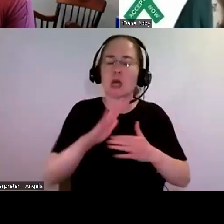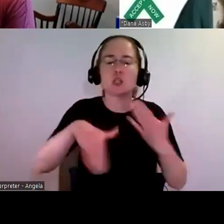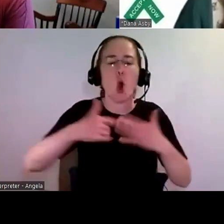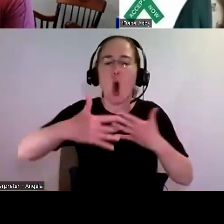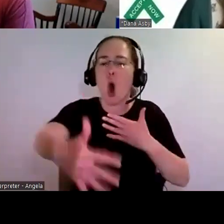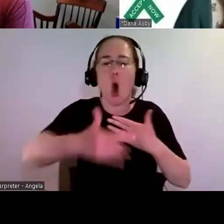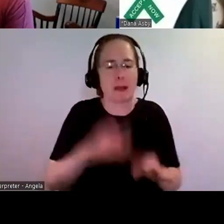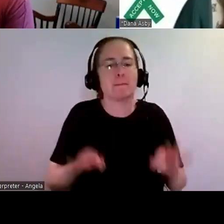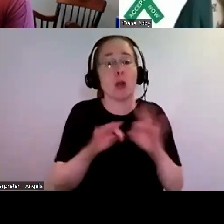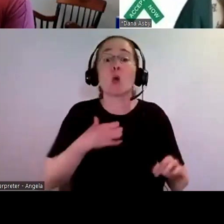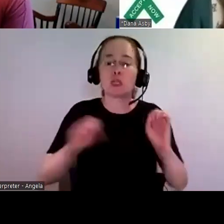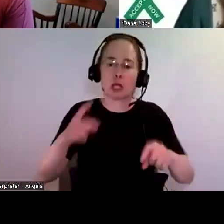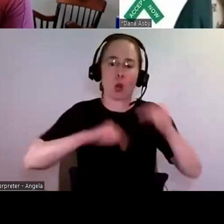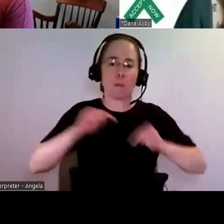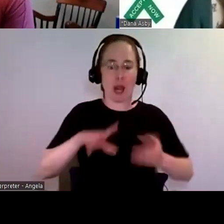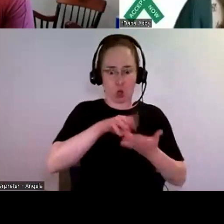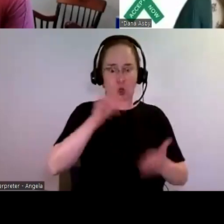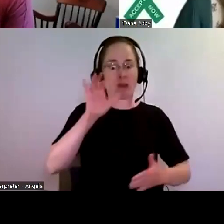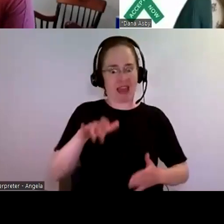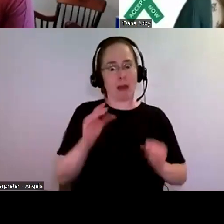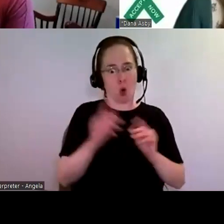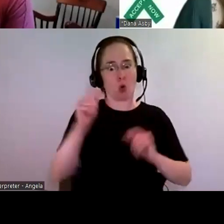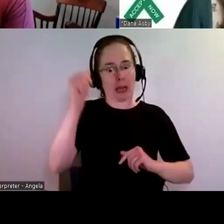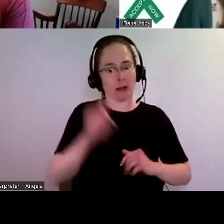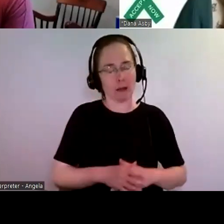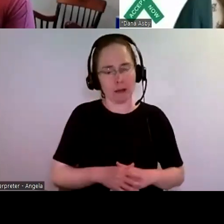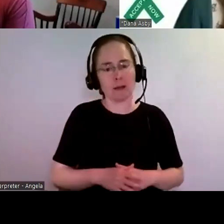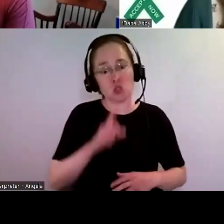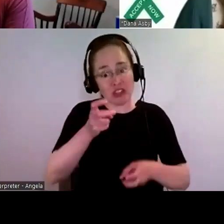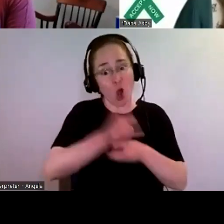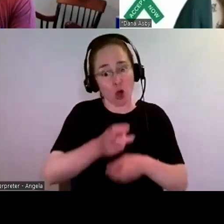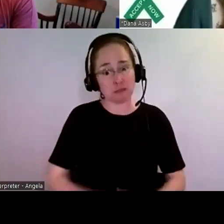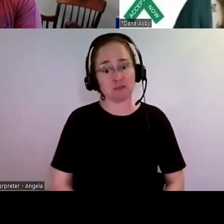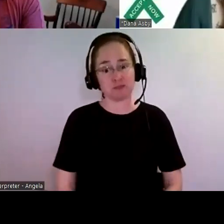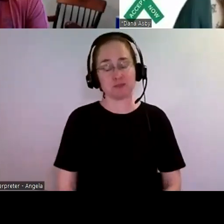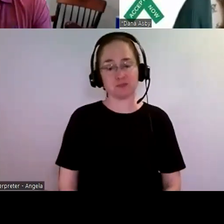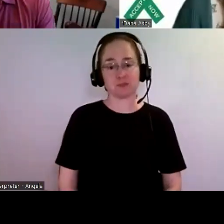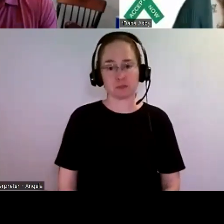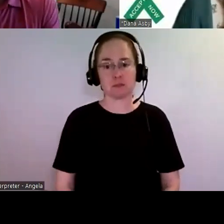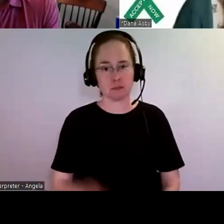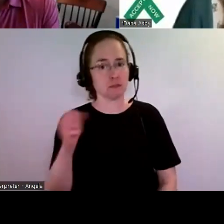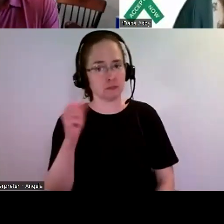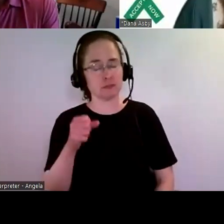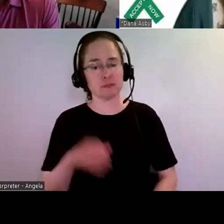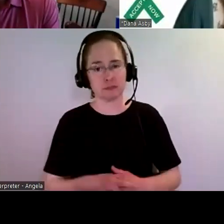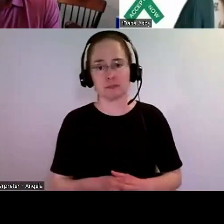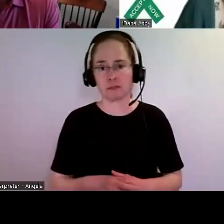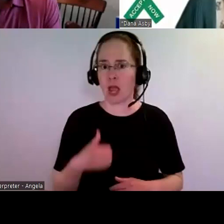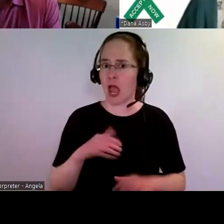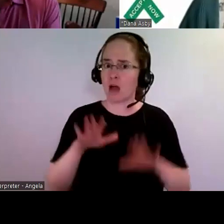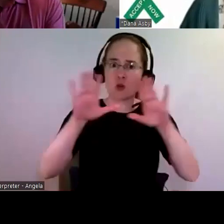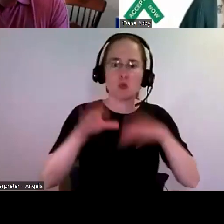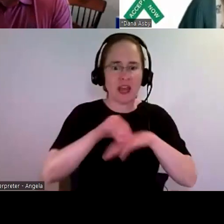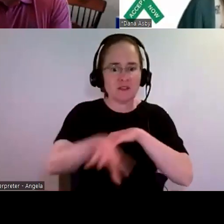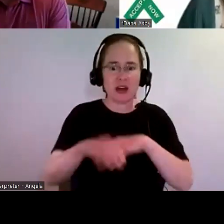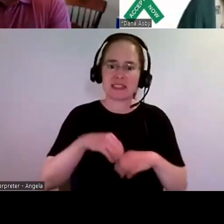I wish I could go back in time and learn quicker how to do that. It's just really hard. Yeah, absolutely. We got some great advice